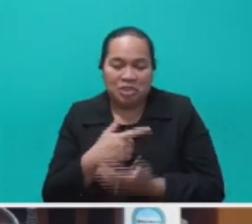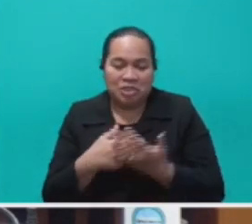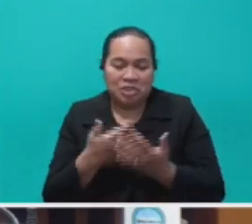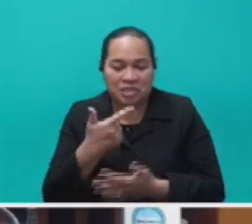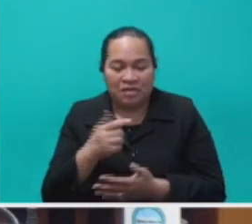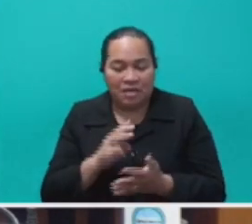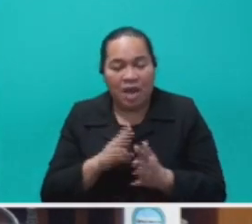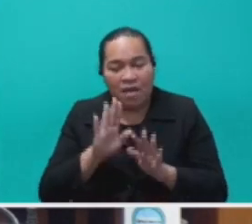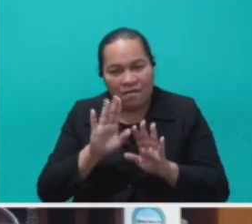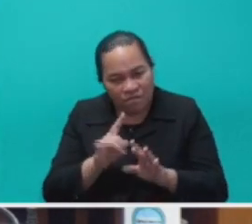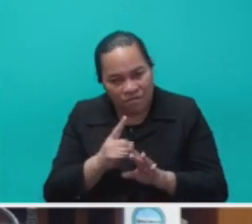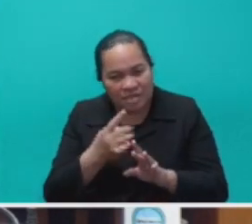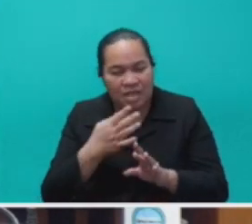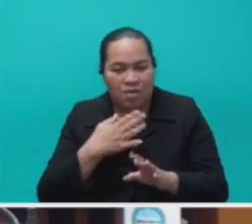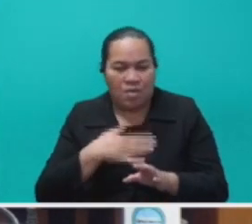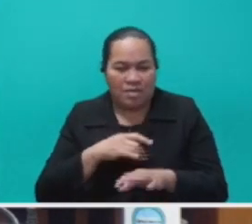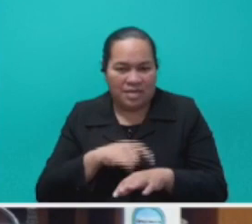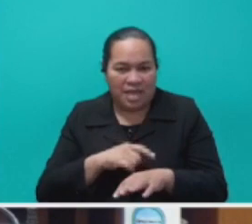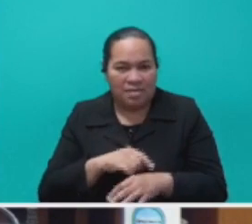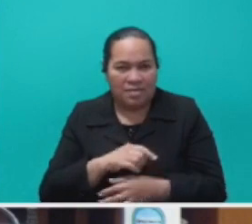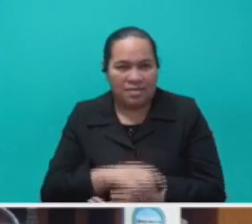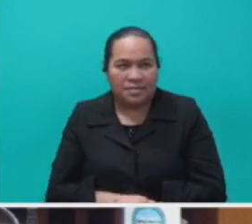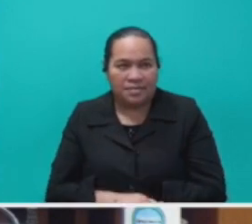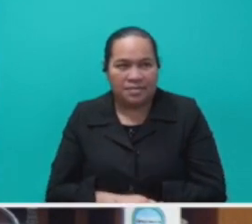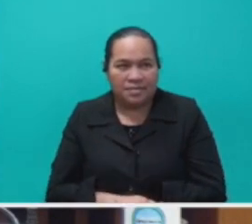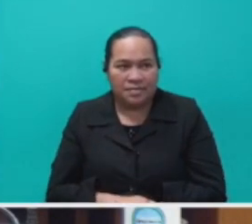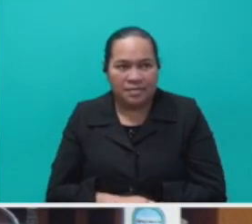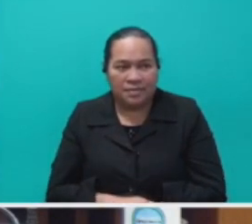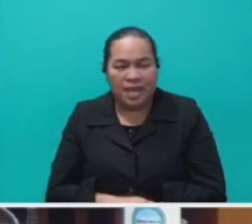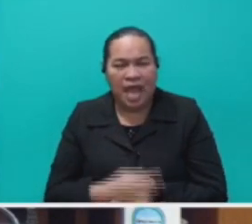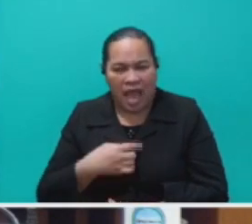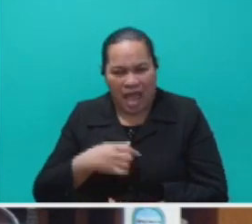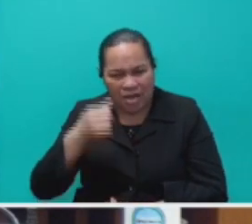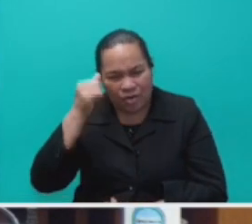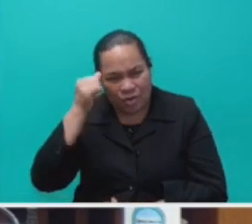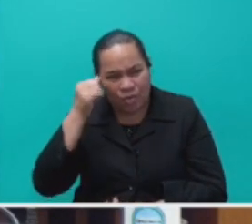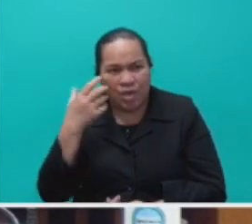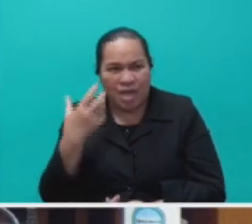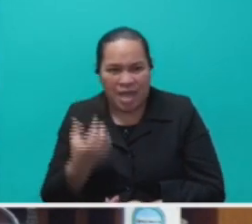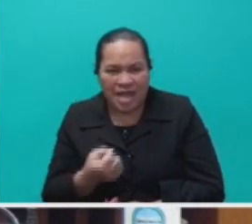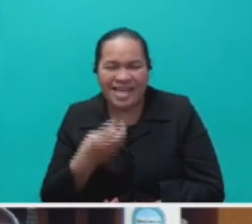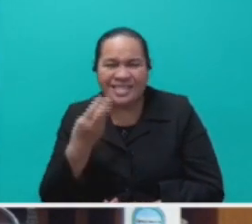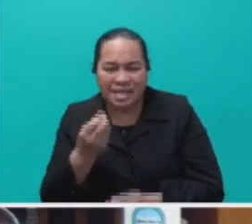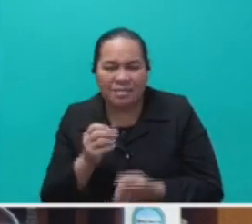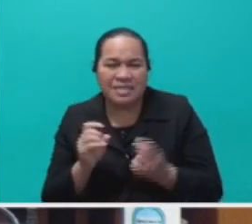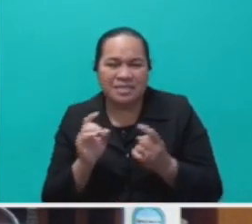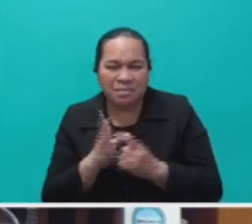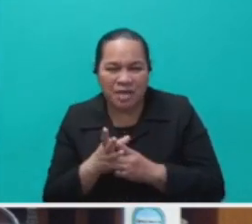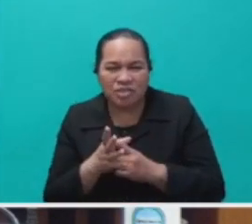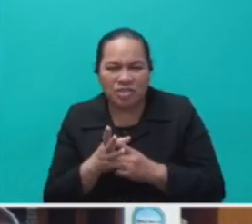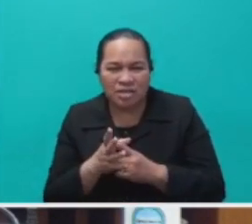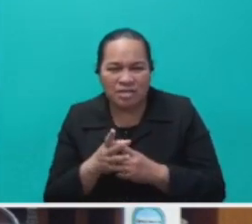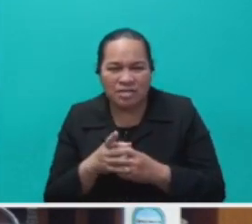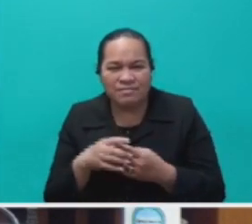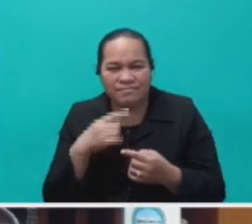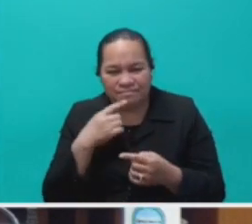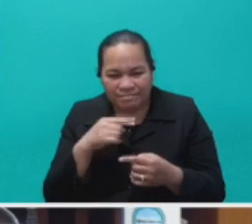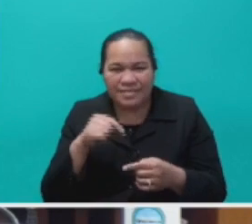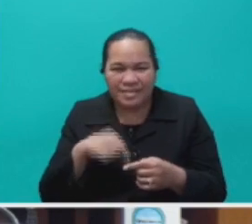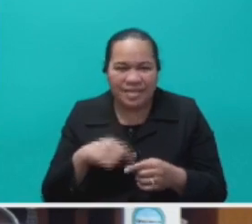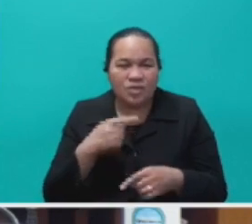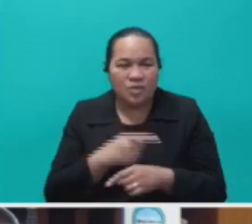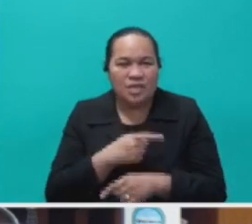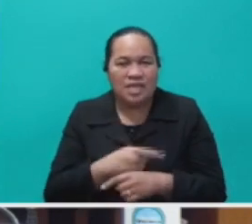firstly take some time, Mr. Speaker, with your leave. I know that we have had some special mentions this week at